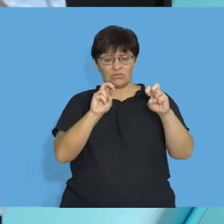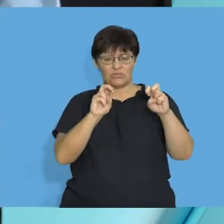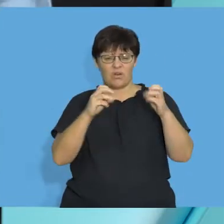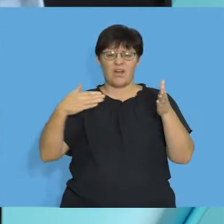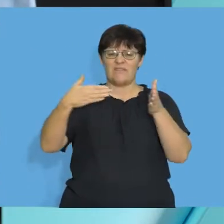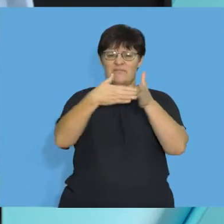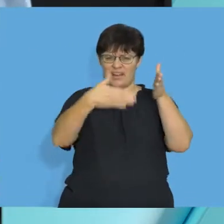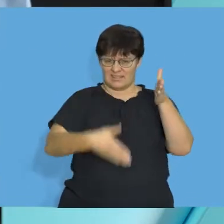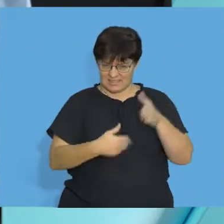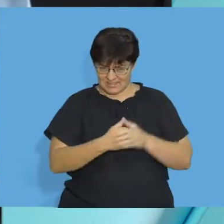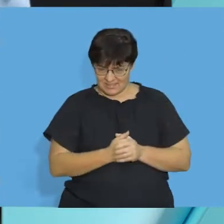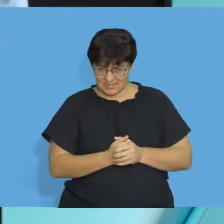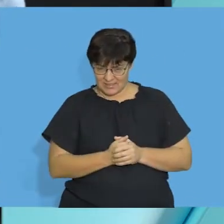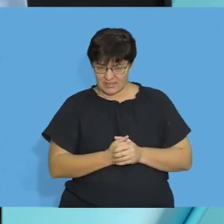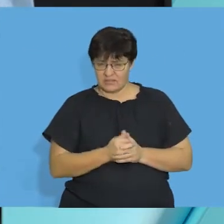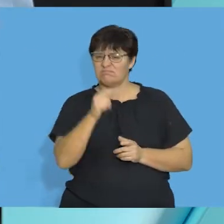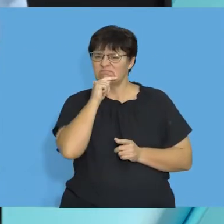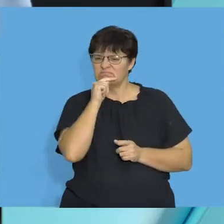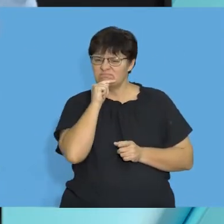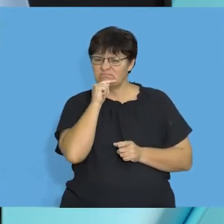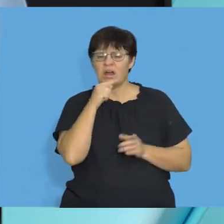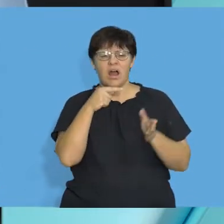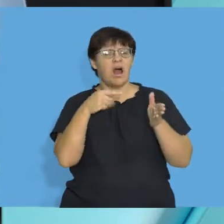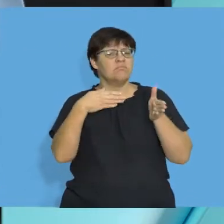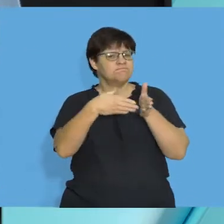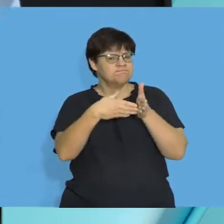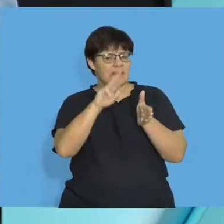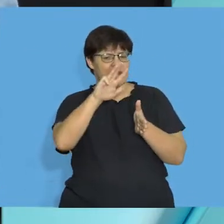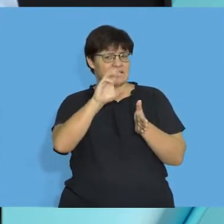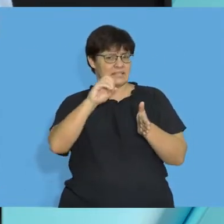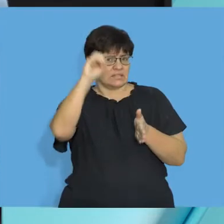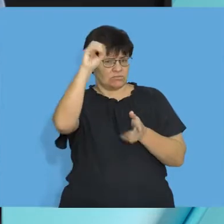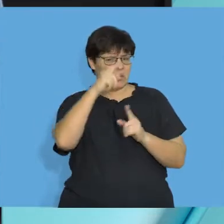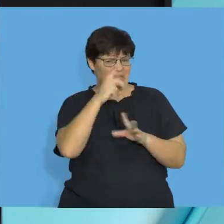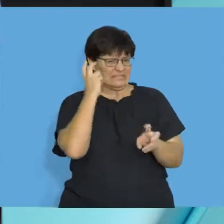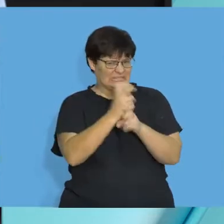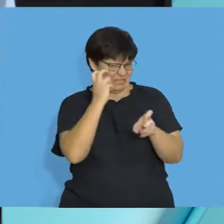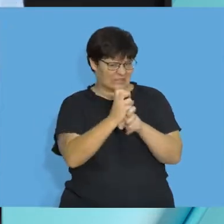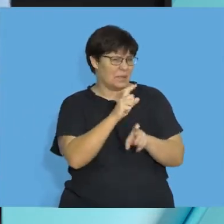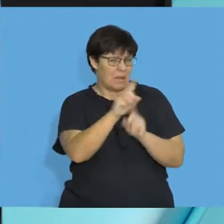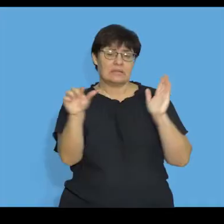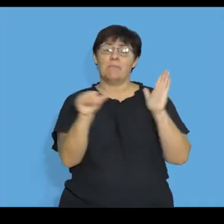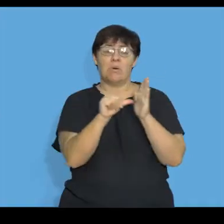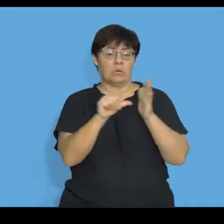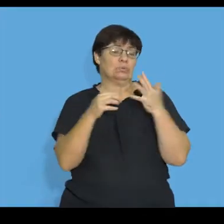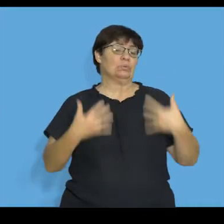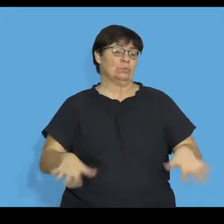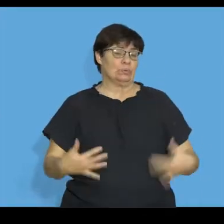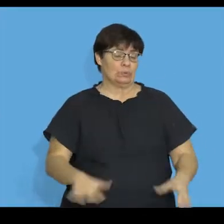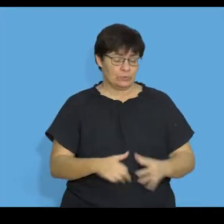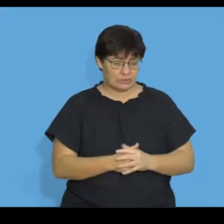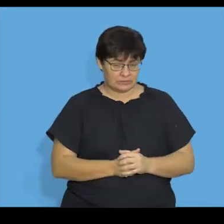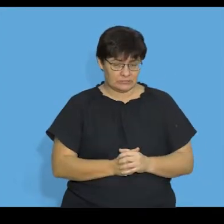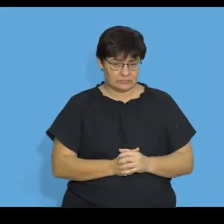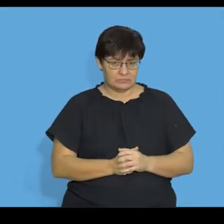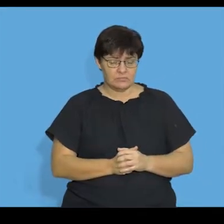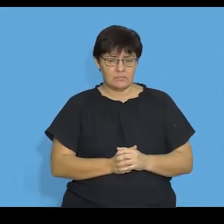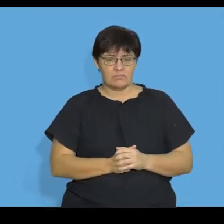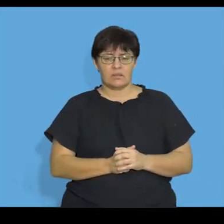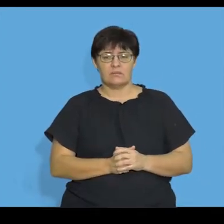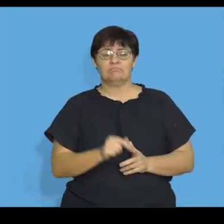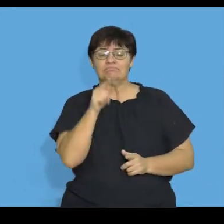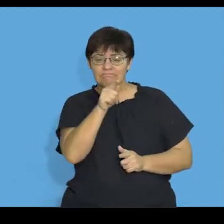of a difficult word to describe or term to describe, but it is very important. So it helps